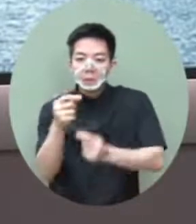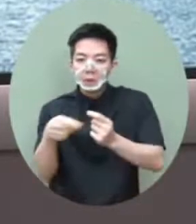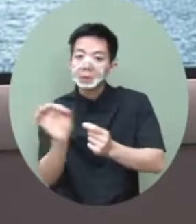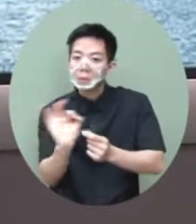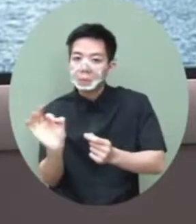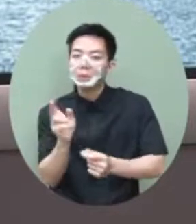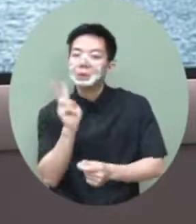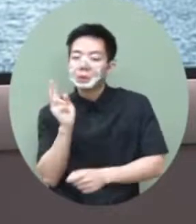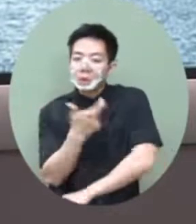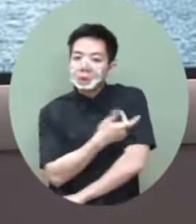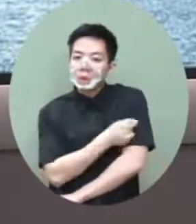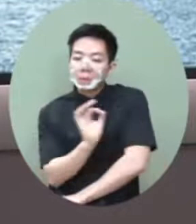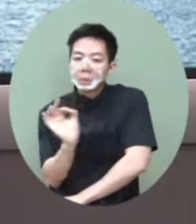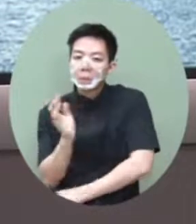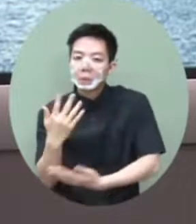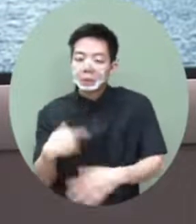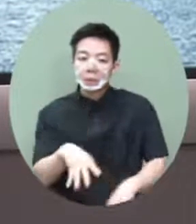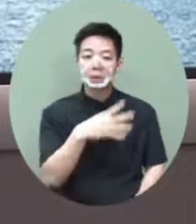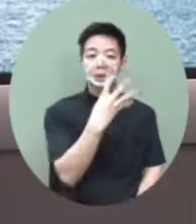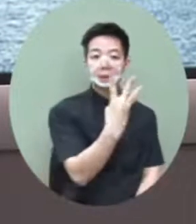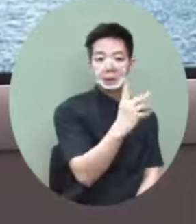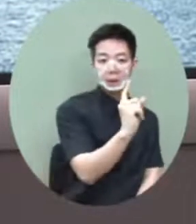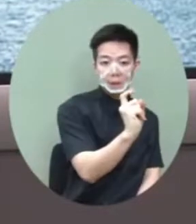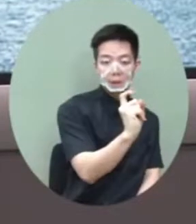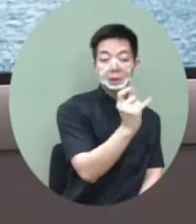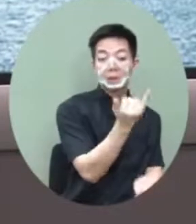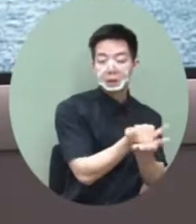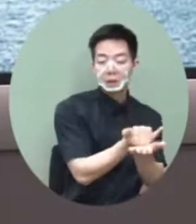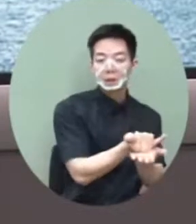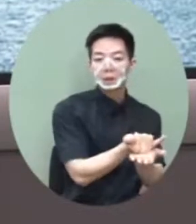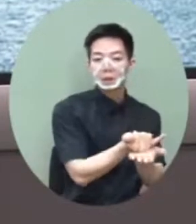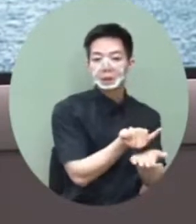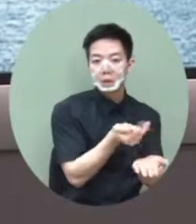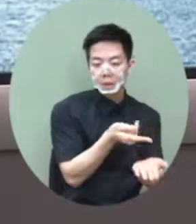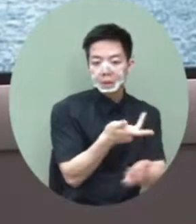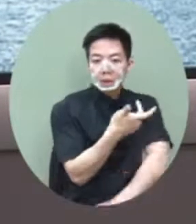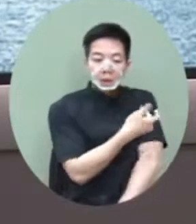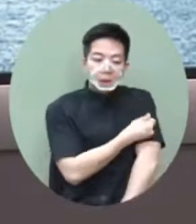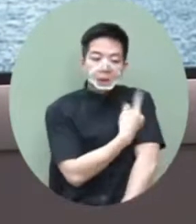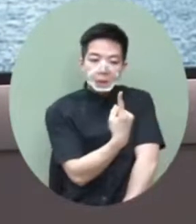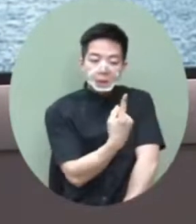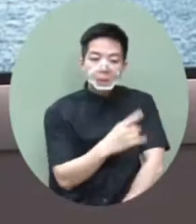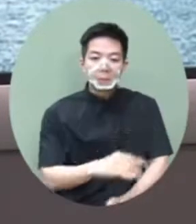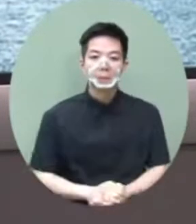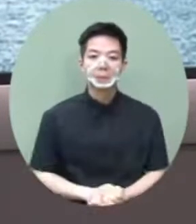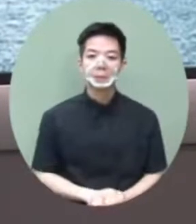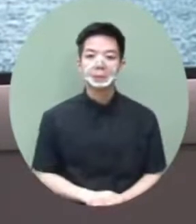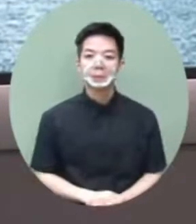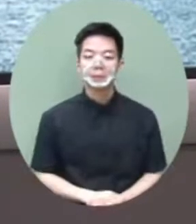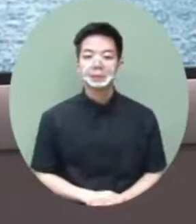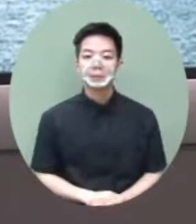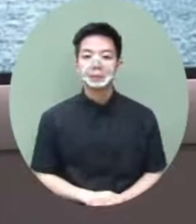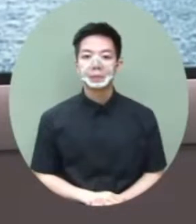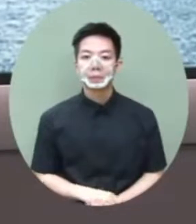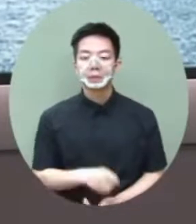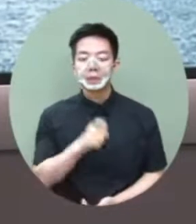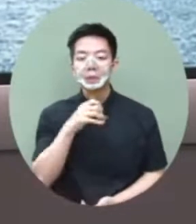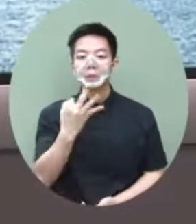114 of them did not have any vaccination record. Among the 49 patients remaining who passed away,